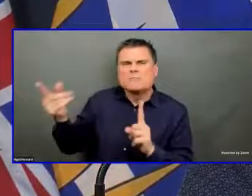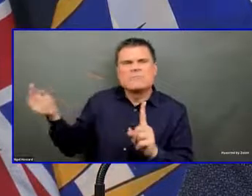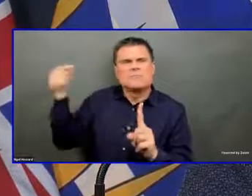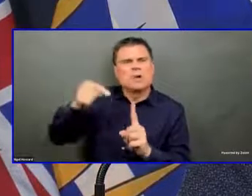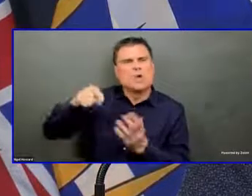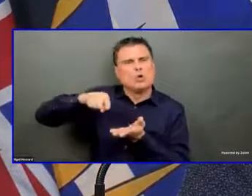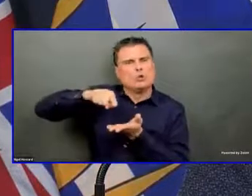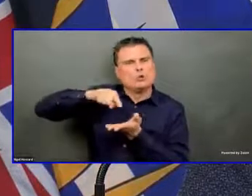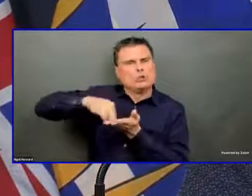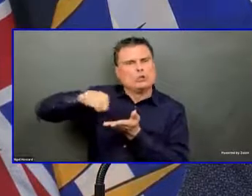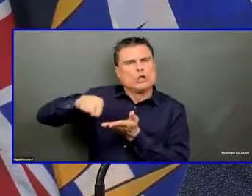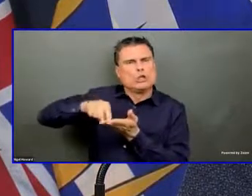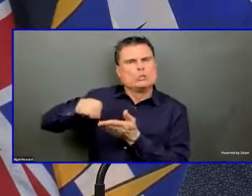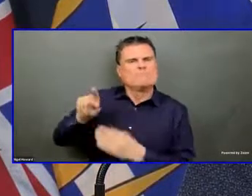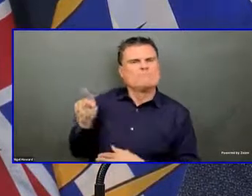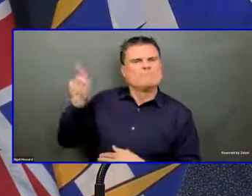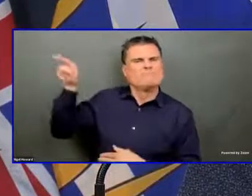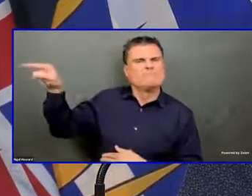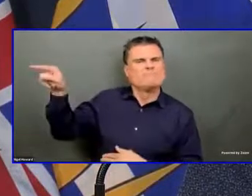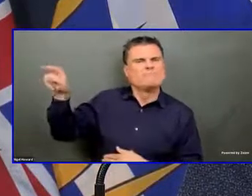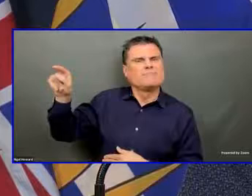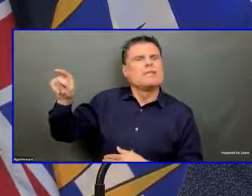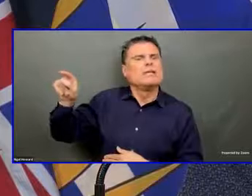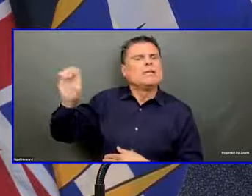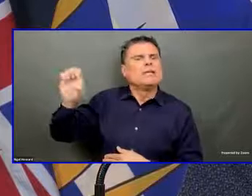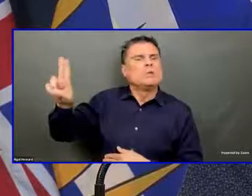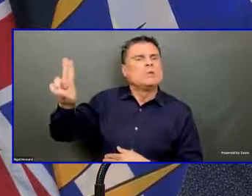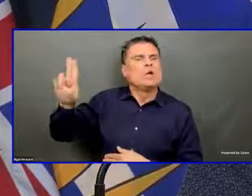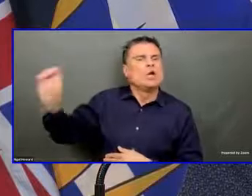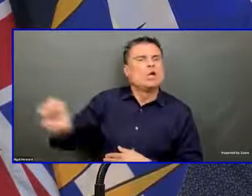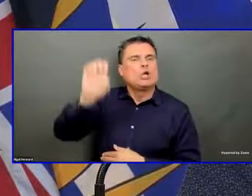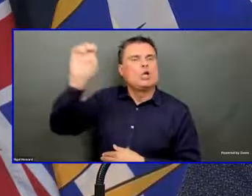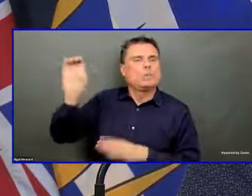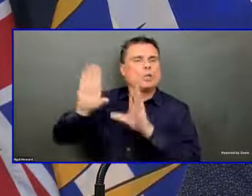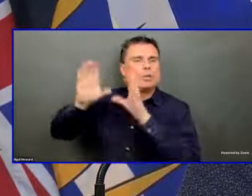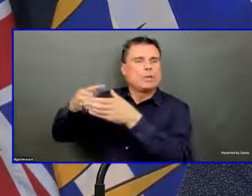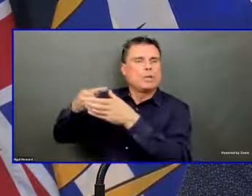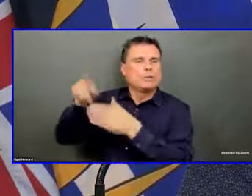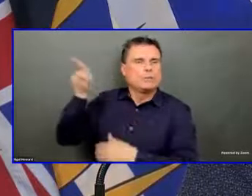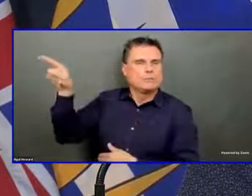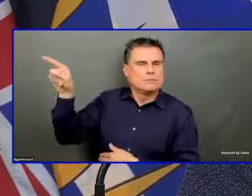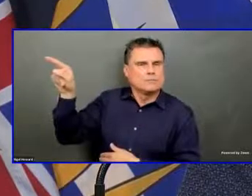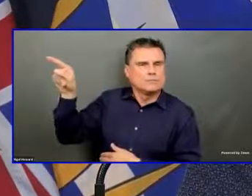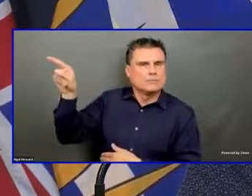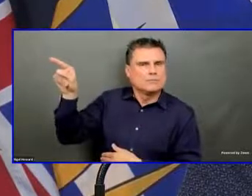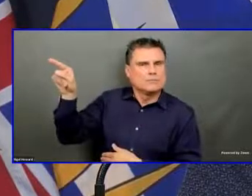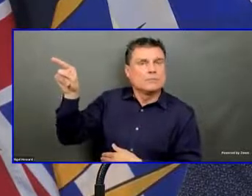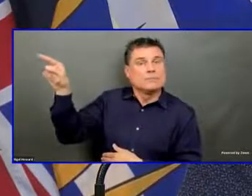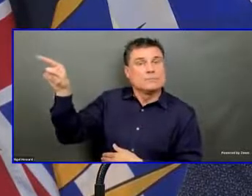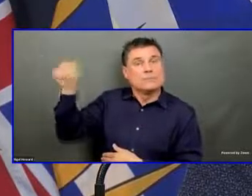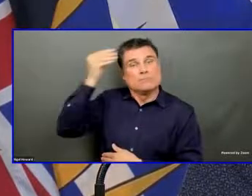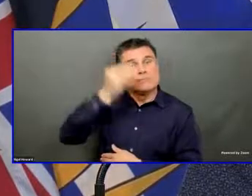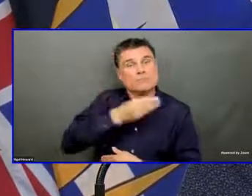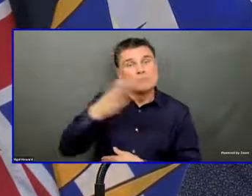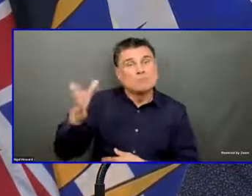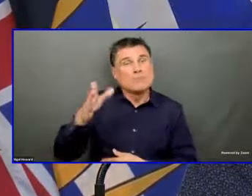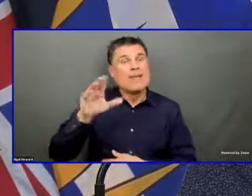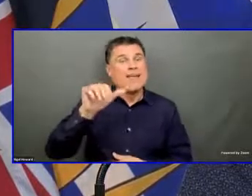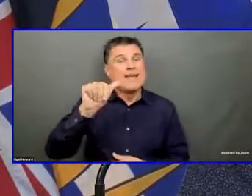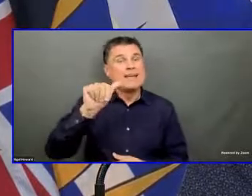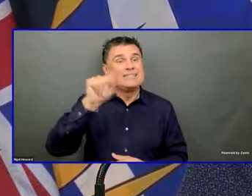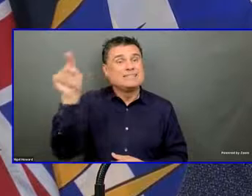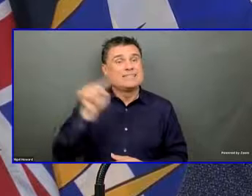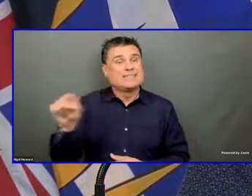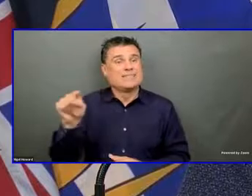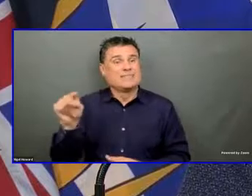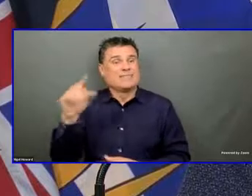the AstraZeneca vaccine and a small number of blood clots. Does that concern you, or will you be looking for advice